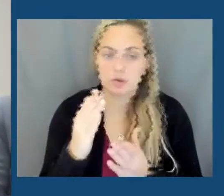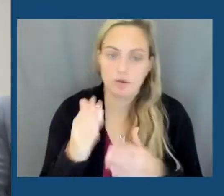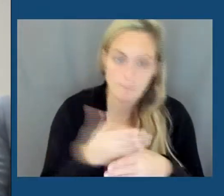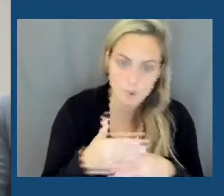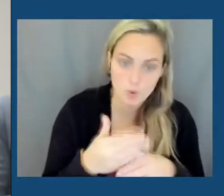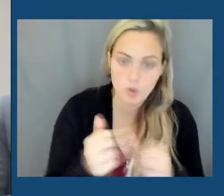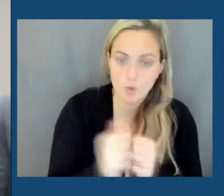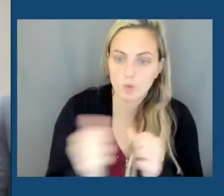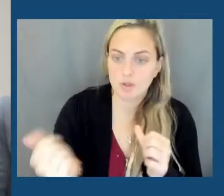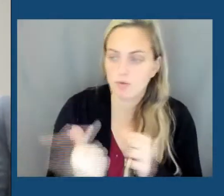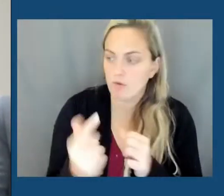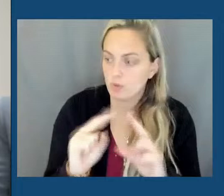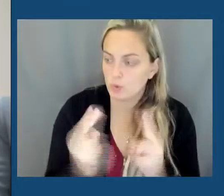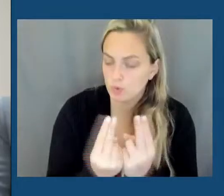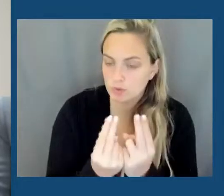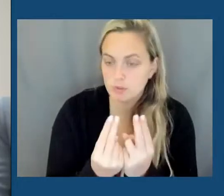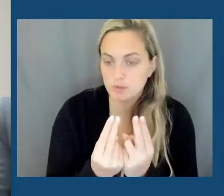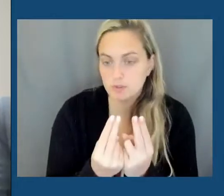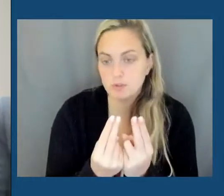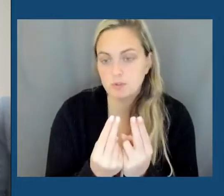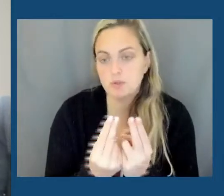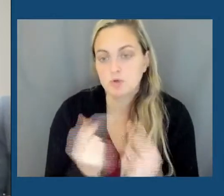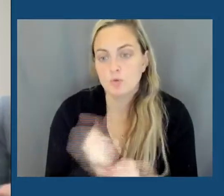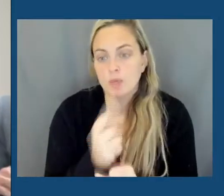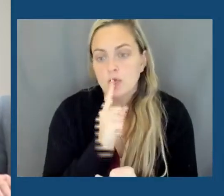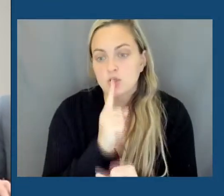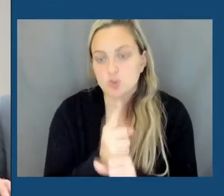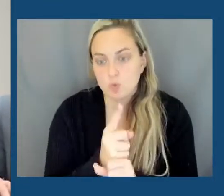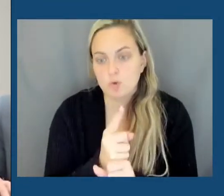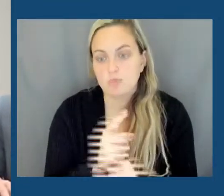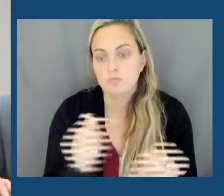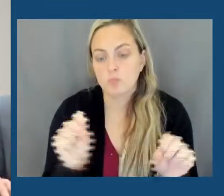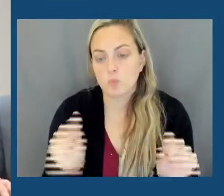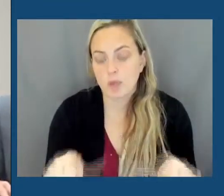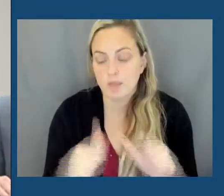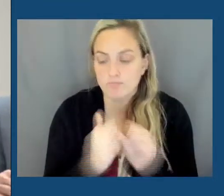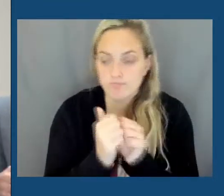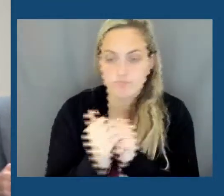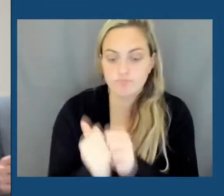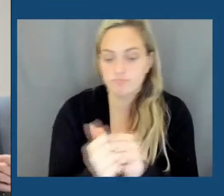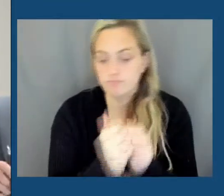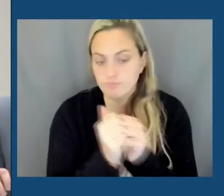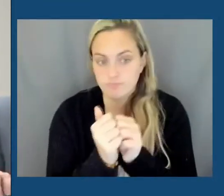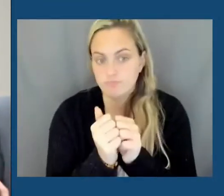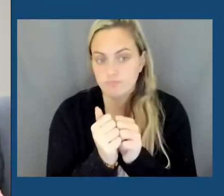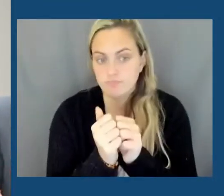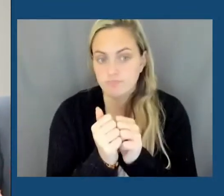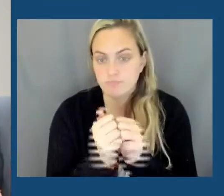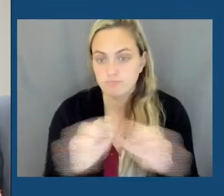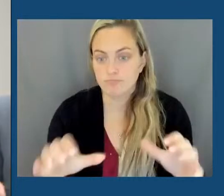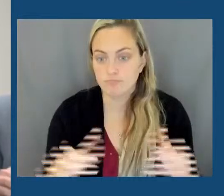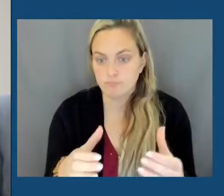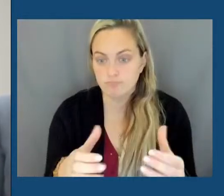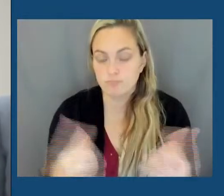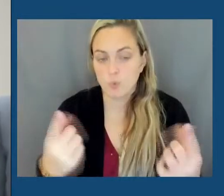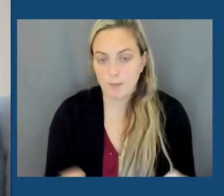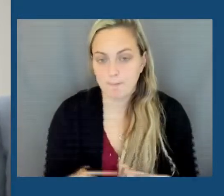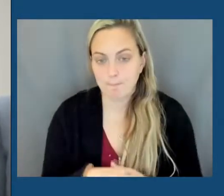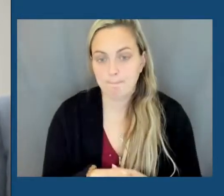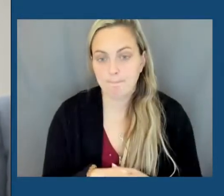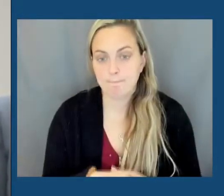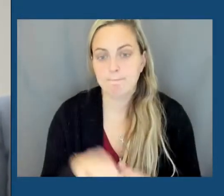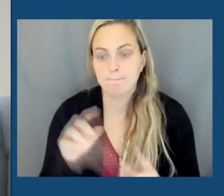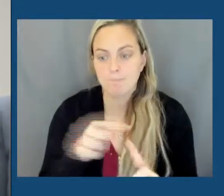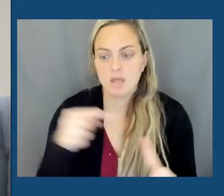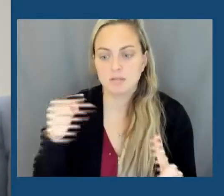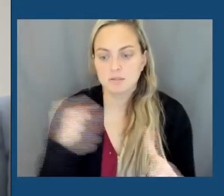all of the unions to make sure that we can together collectively bring this to life. And that's